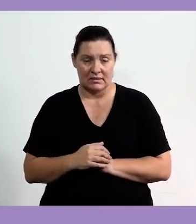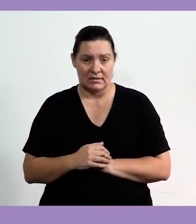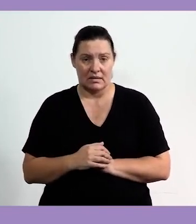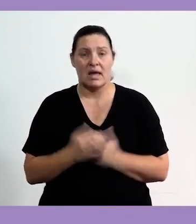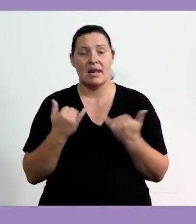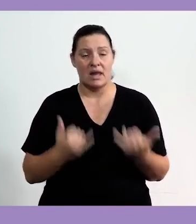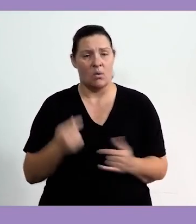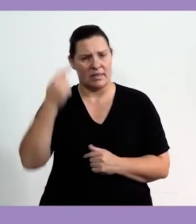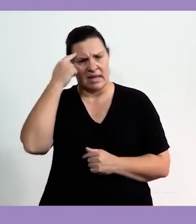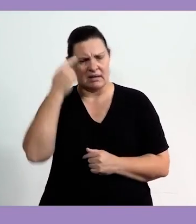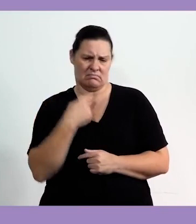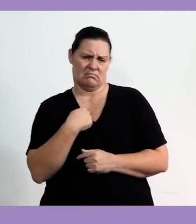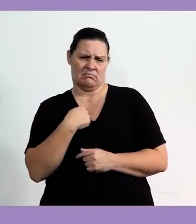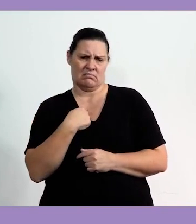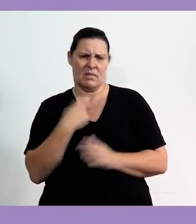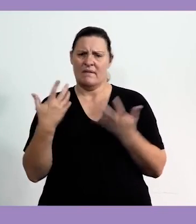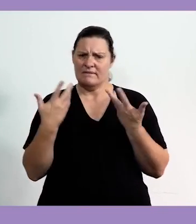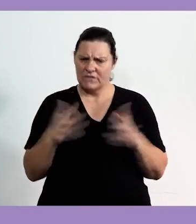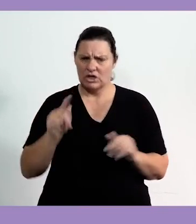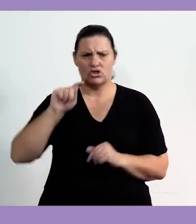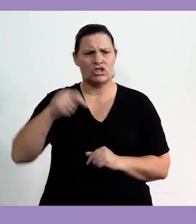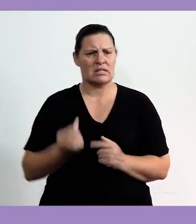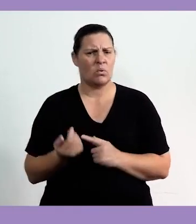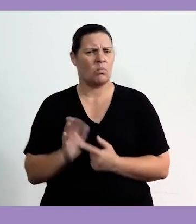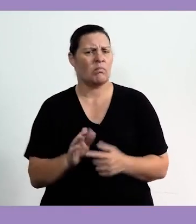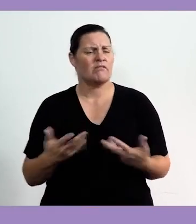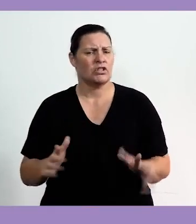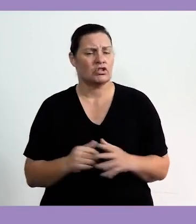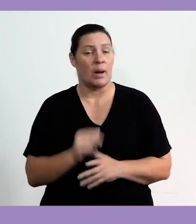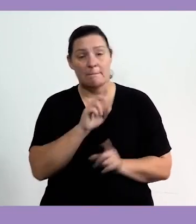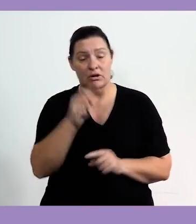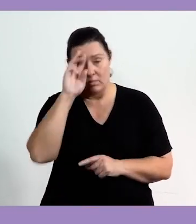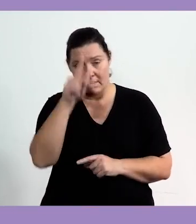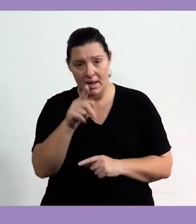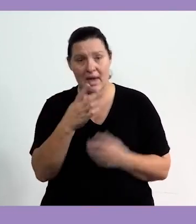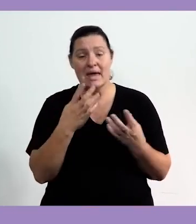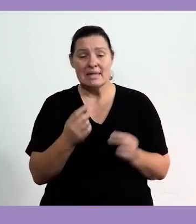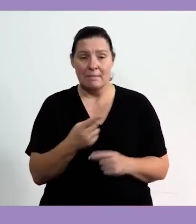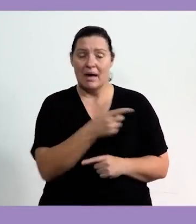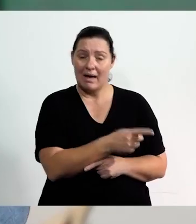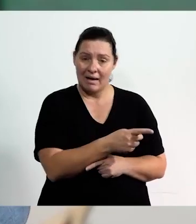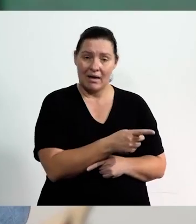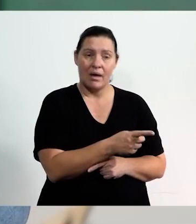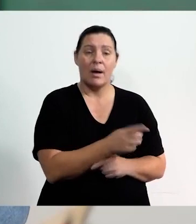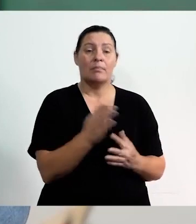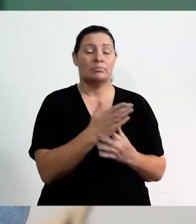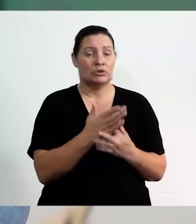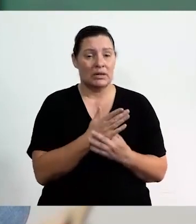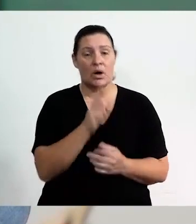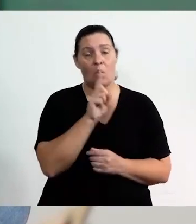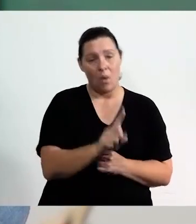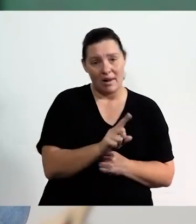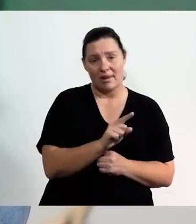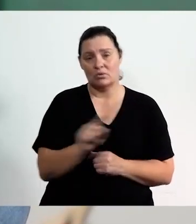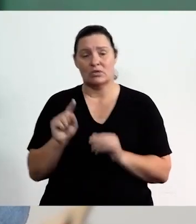134,56. Now, you might think that this is already in a decimal form, but remember, our number needs to